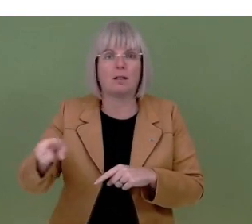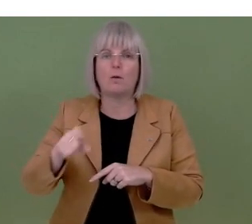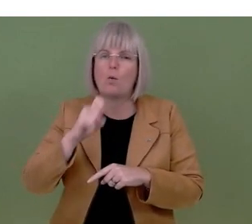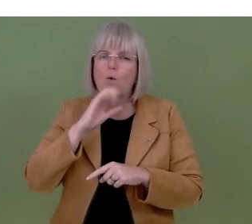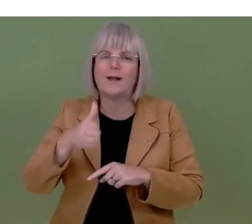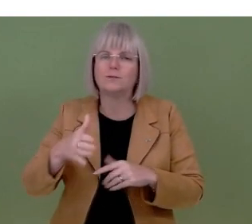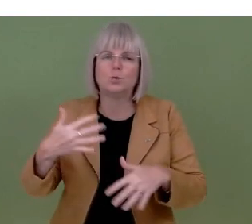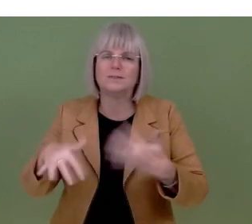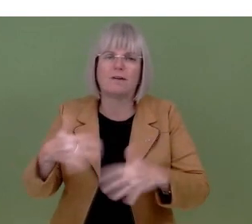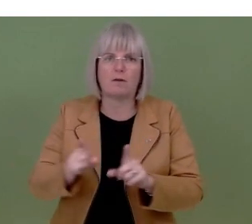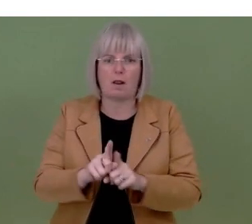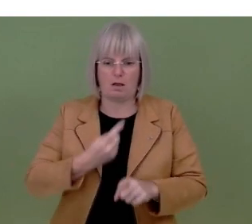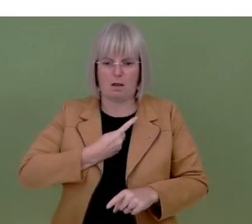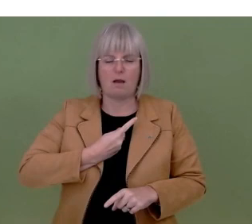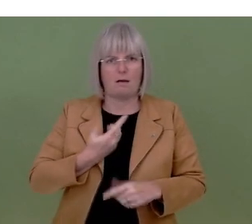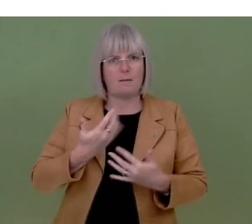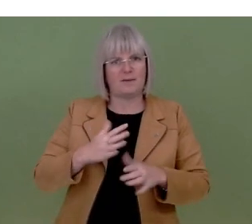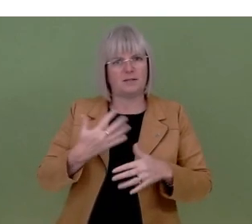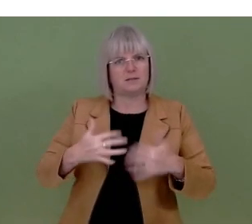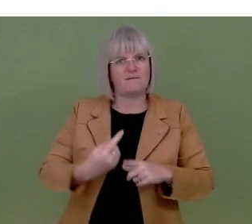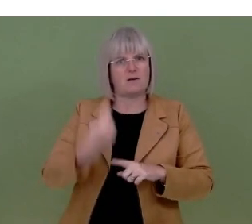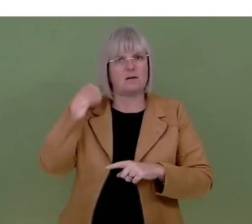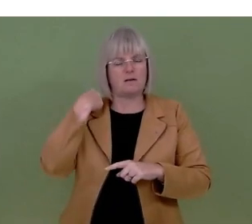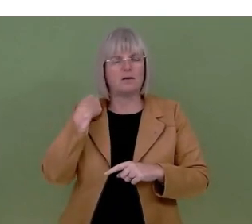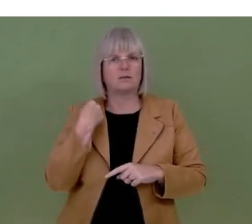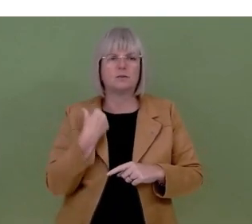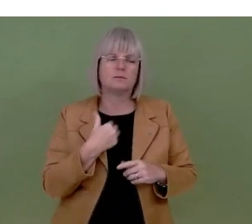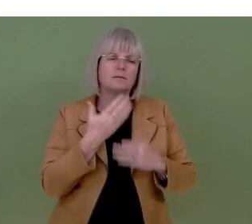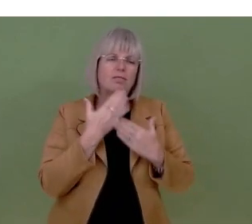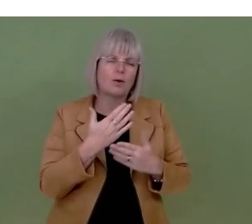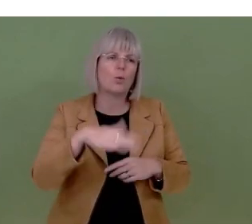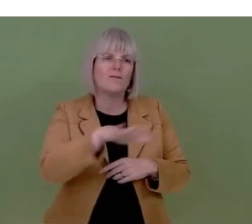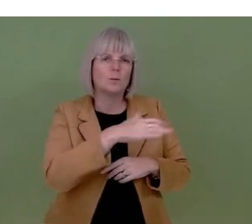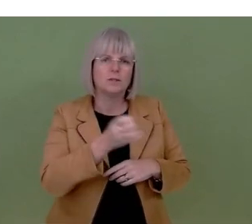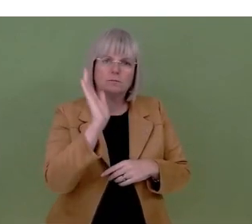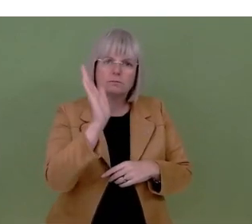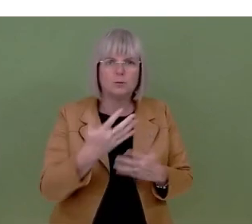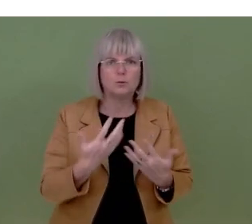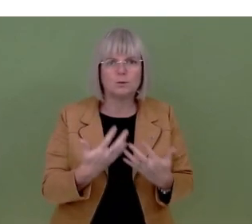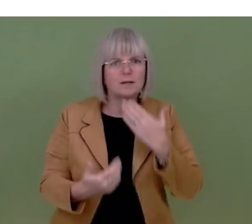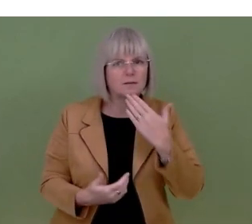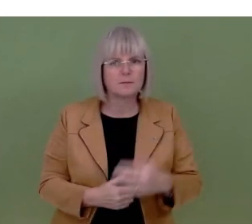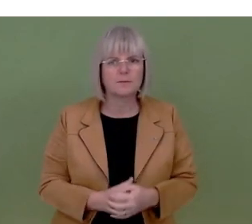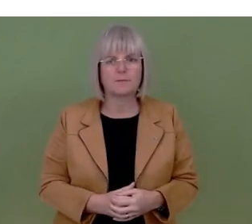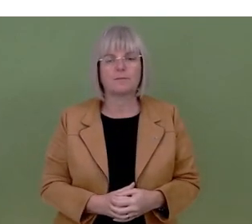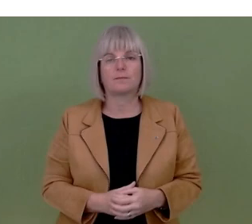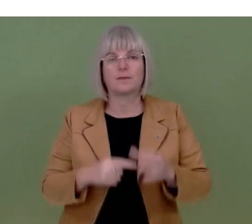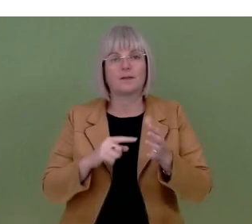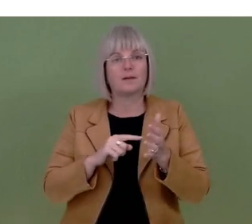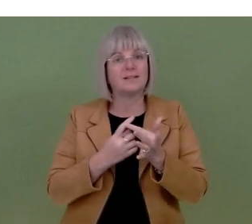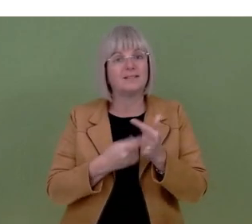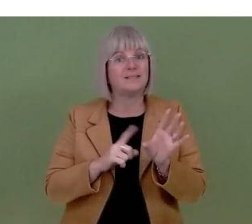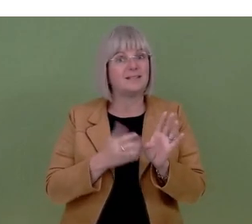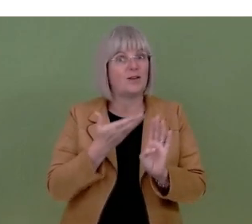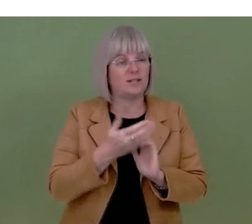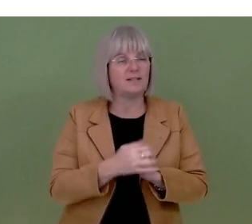So I want to thank everybody who's spoken today, because that's really given me. And I would echo all of that, but I would also